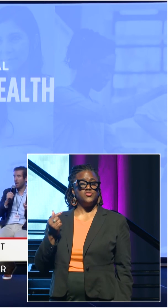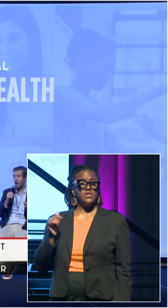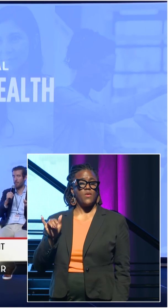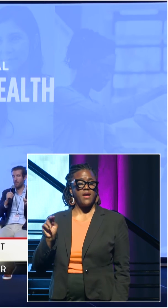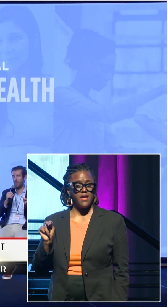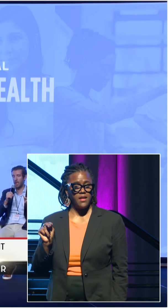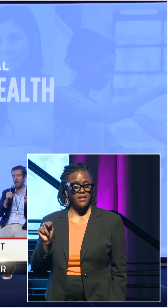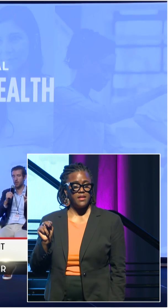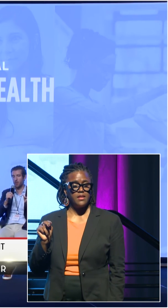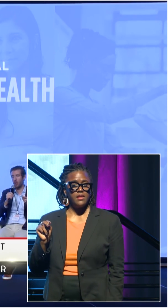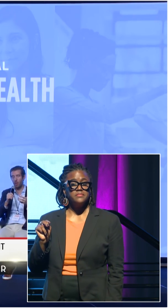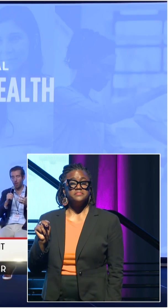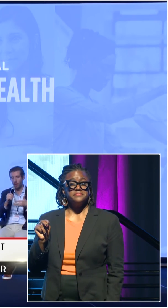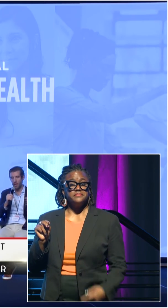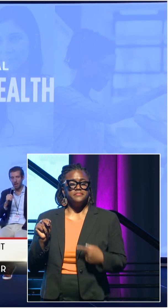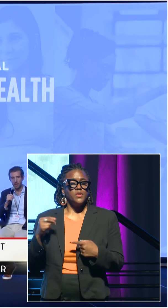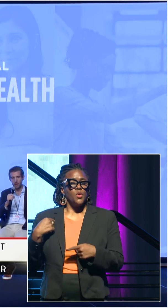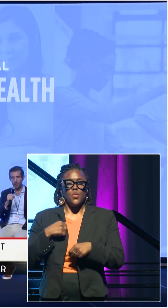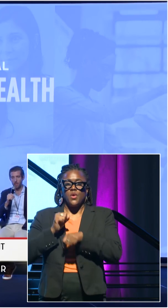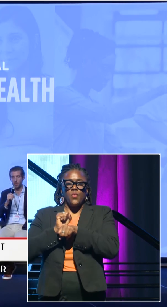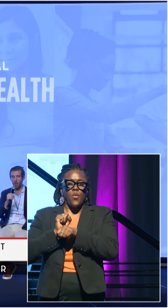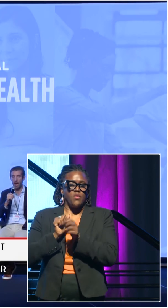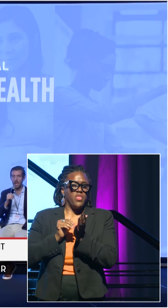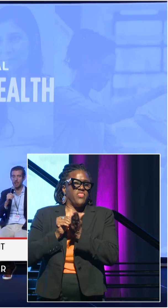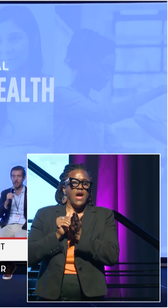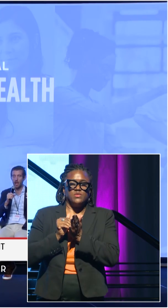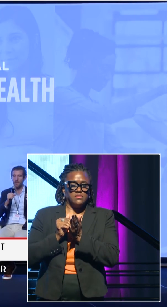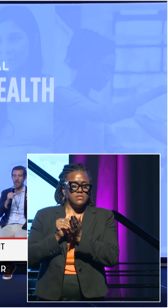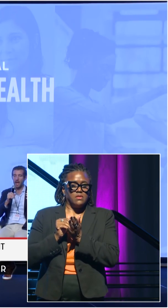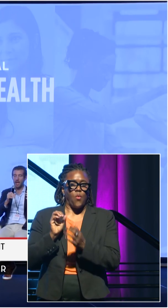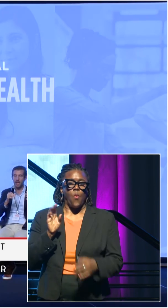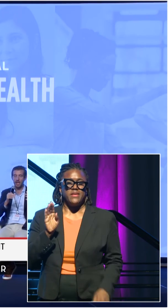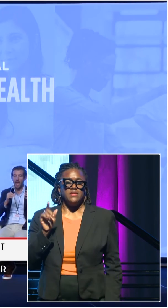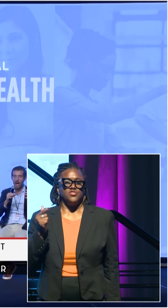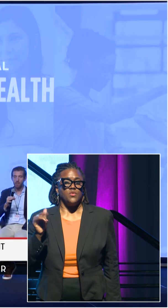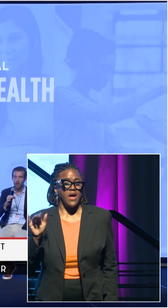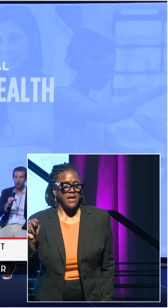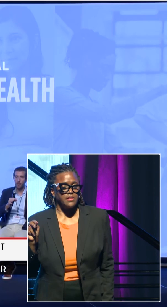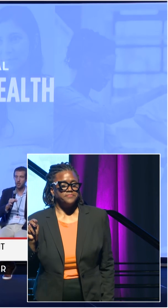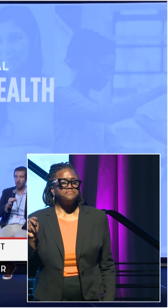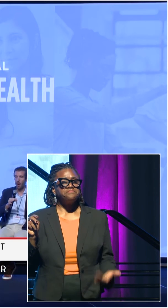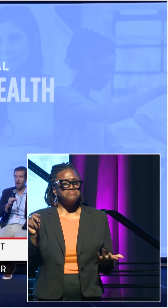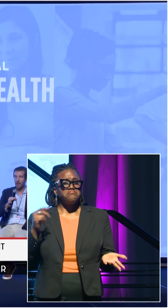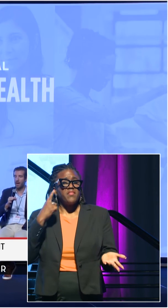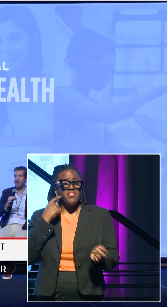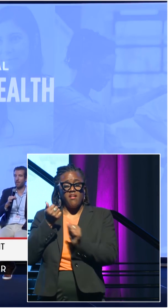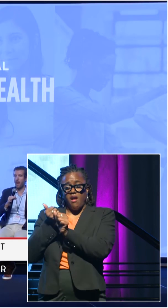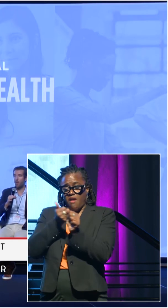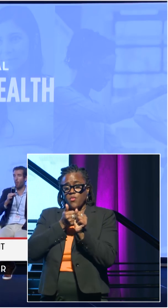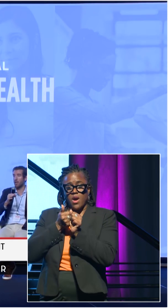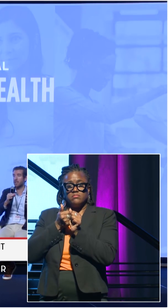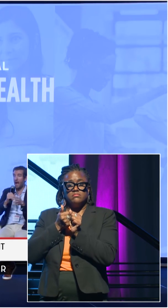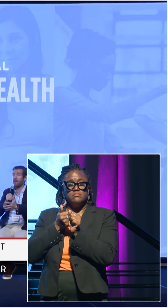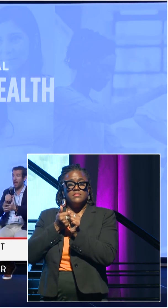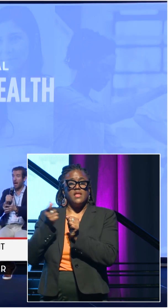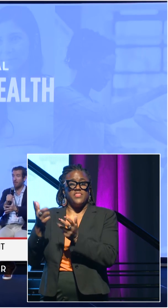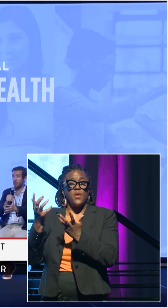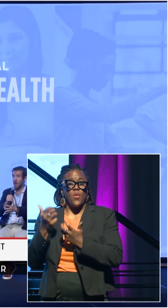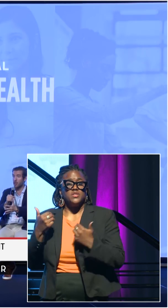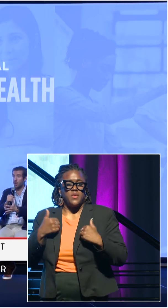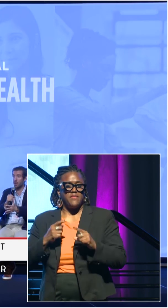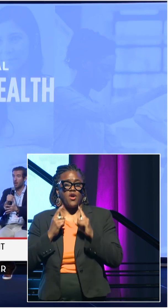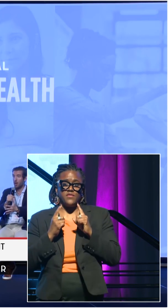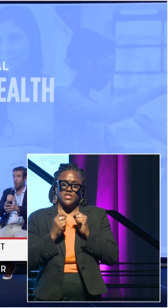side, because, we work with thousands of OBGYNs, and I think every OBGYN that I've ever met wants to have